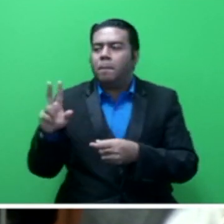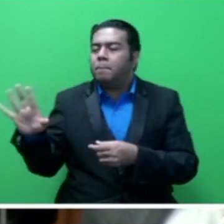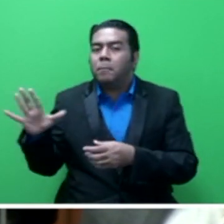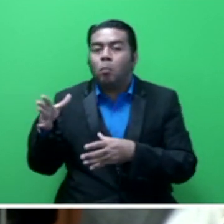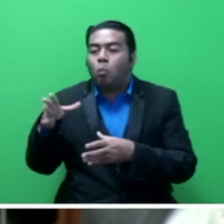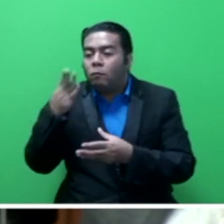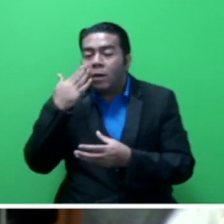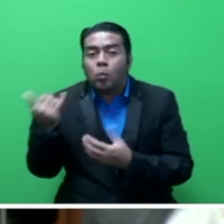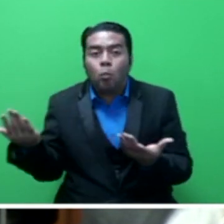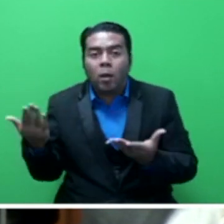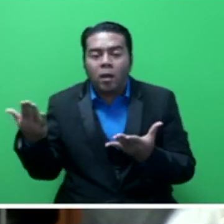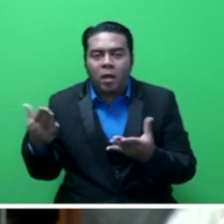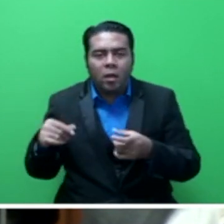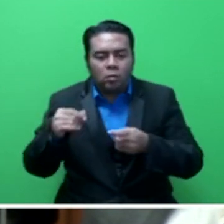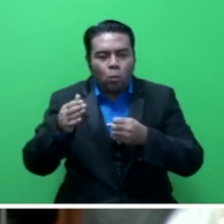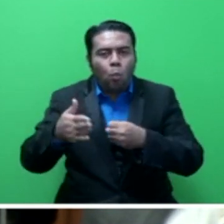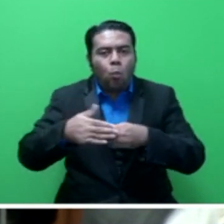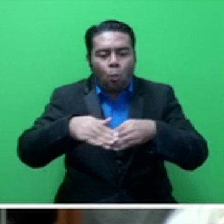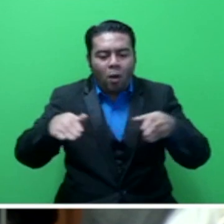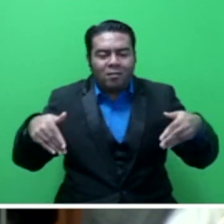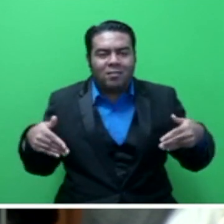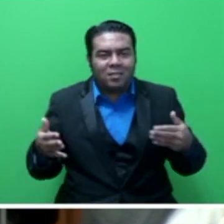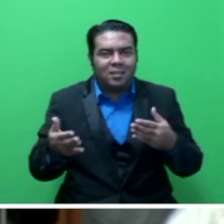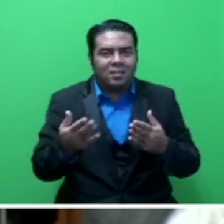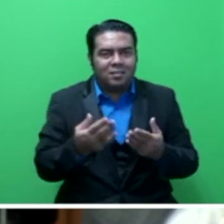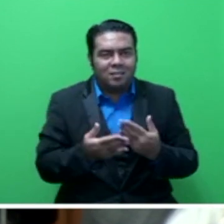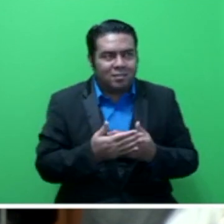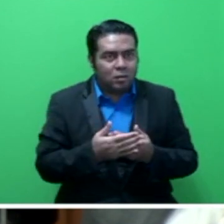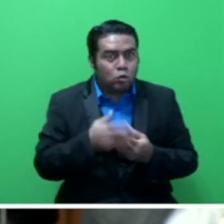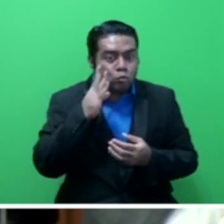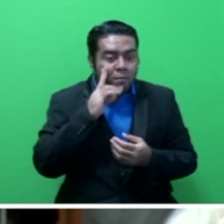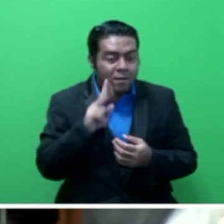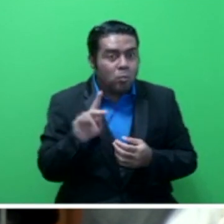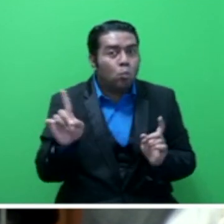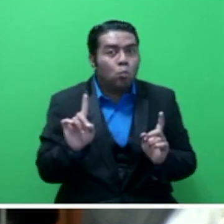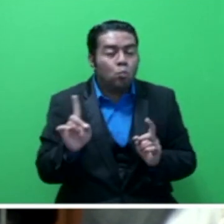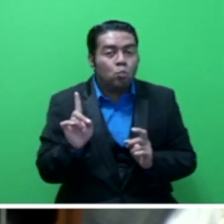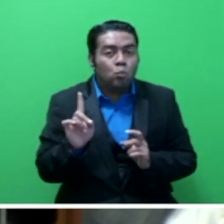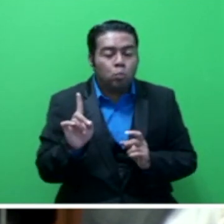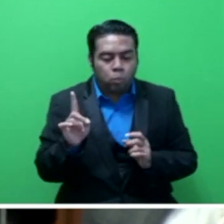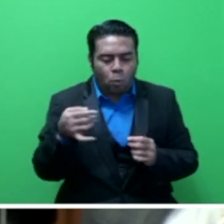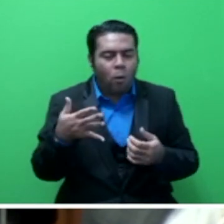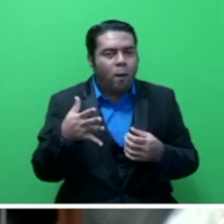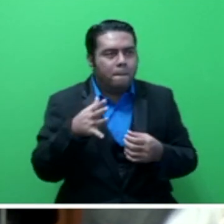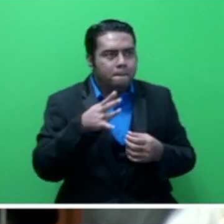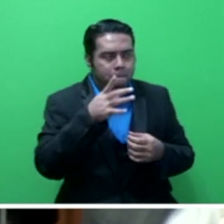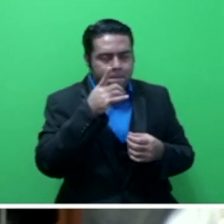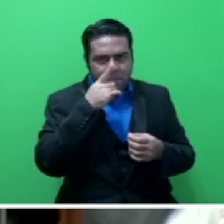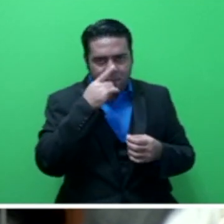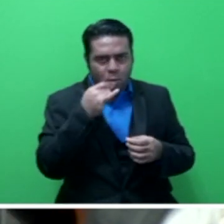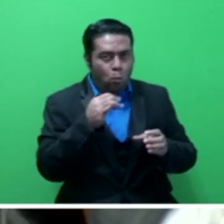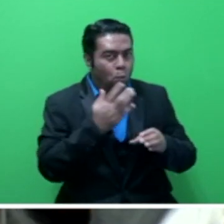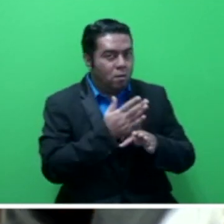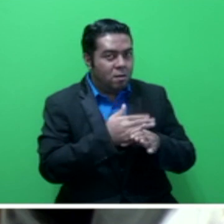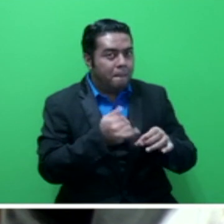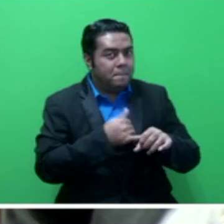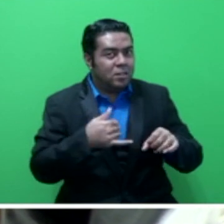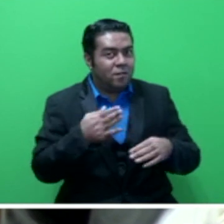in government-designated quarantine facilities supervised by the Ministry of Health and Medical Services and the Republic of Fiji Military